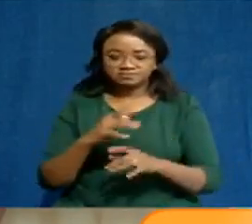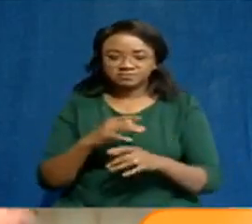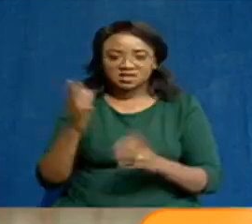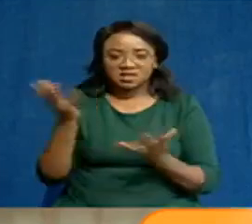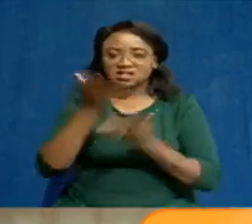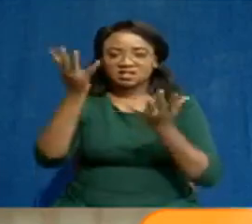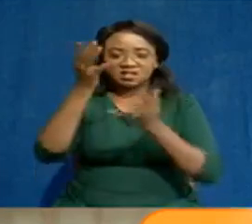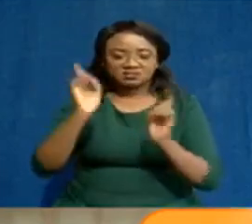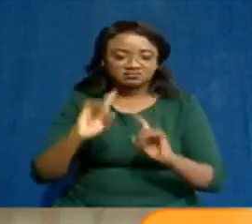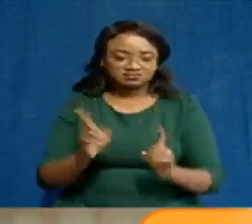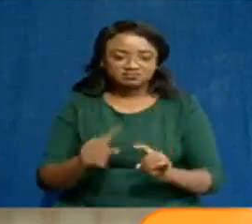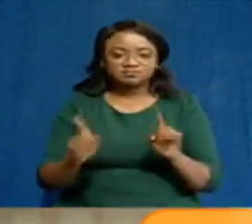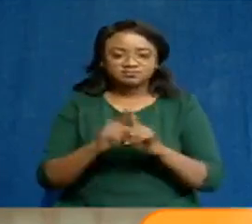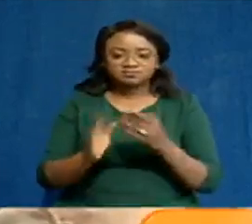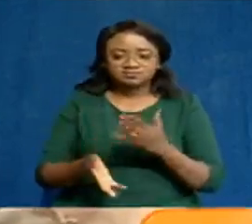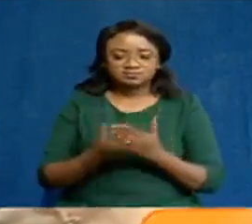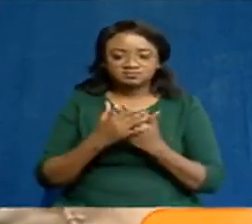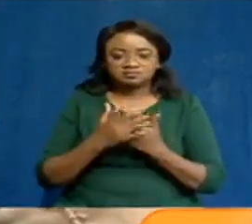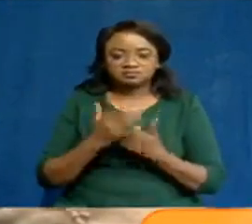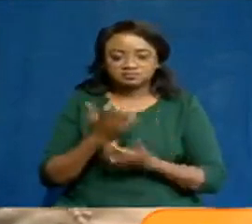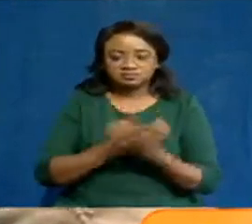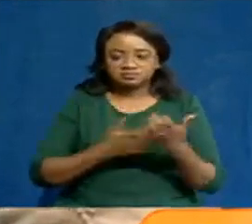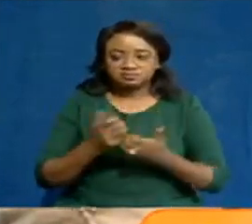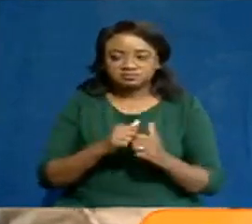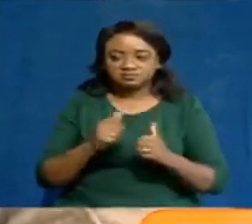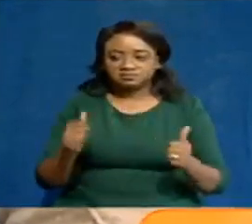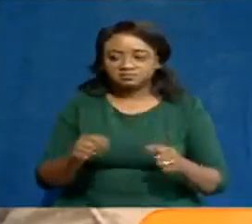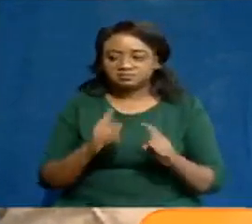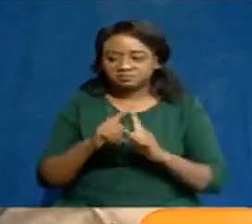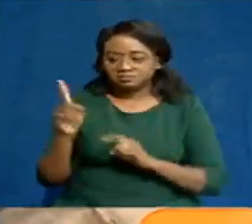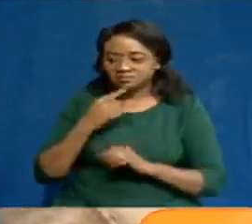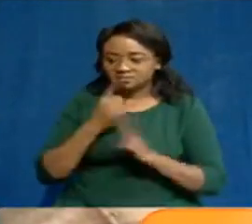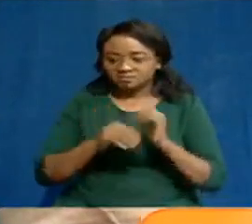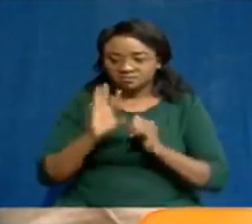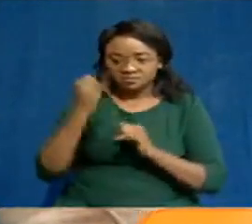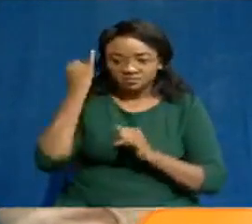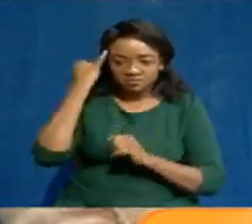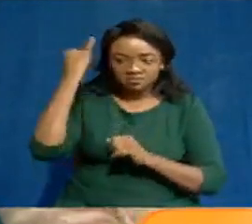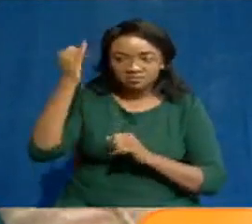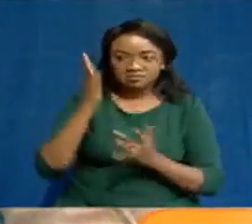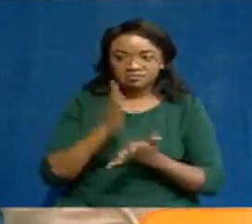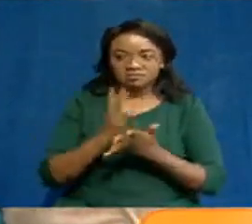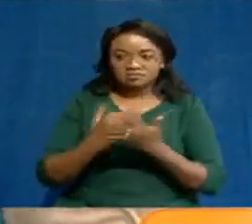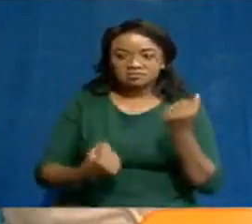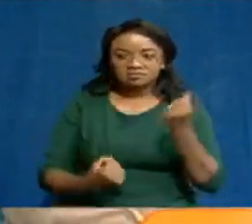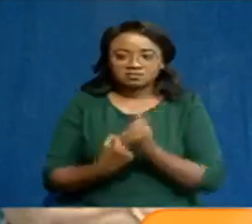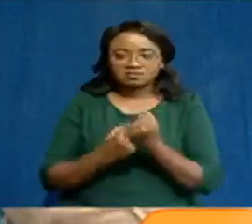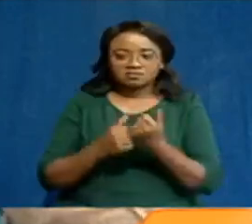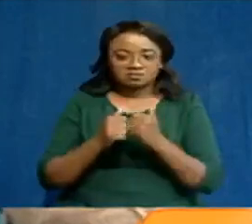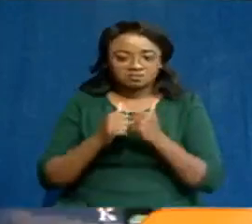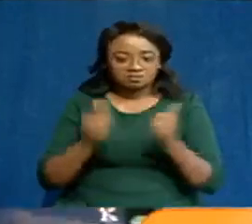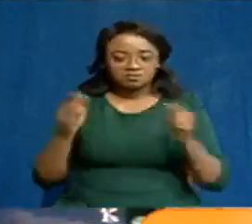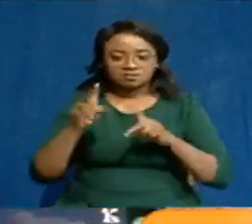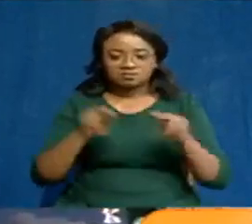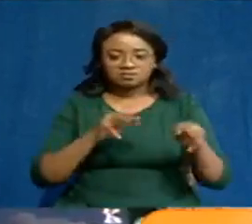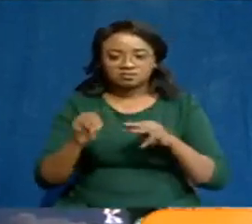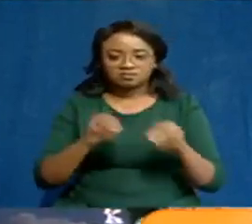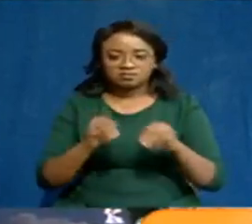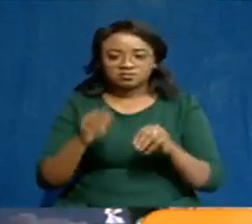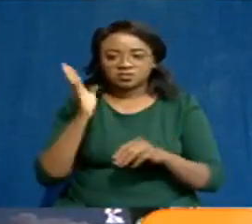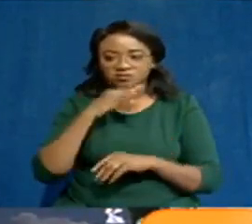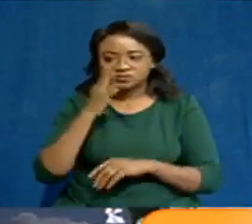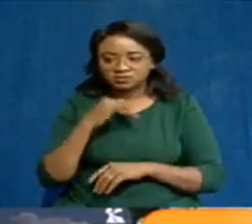the circular economy principles. Dr. Tayba says her initiative has significantly contributed to proper waste management within this